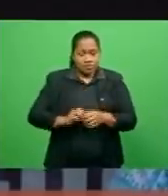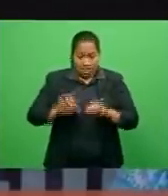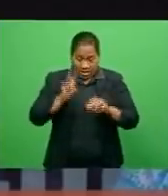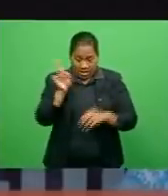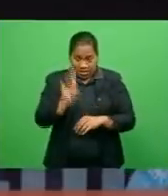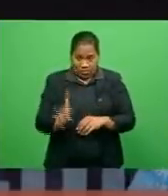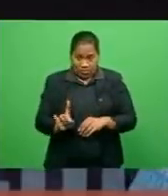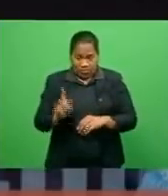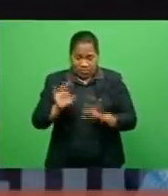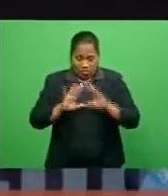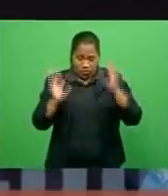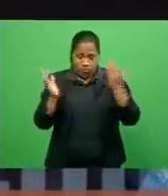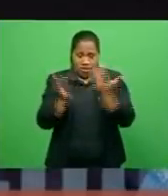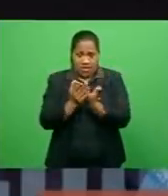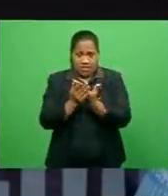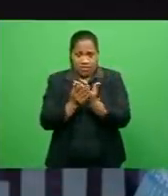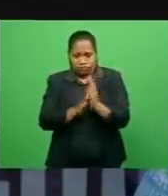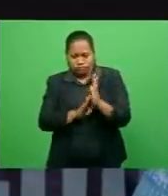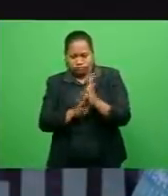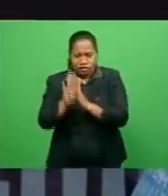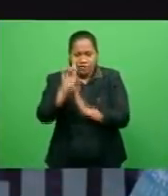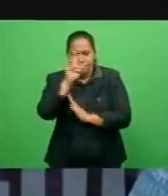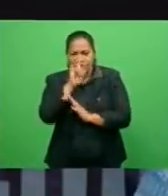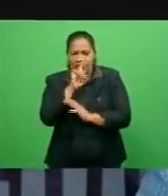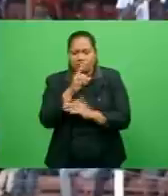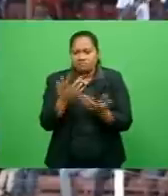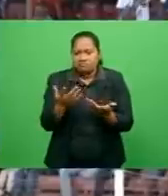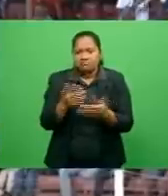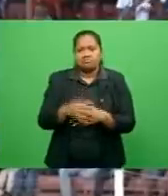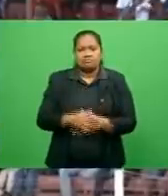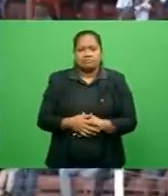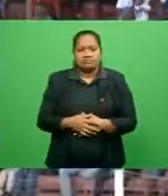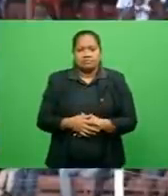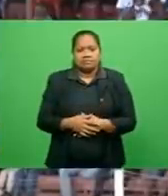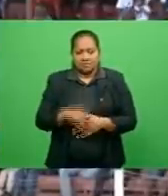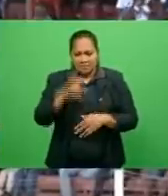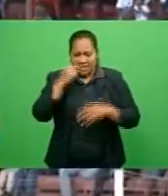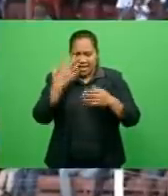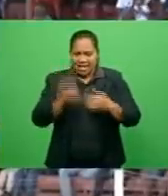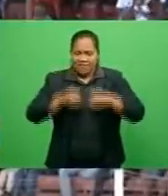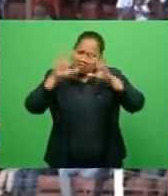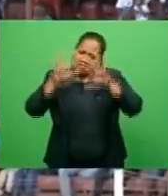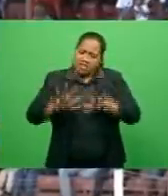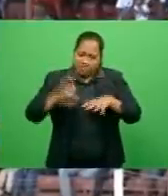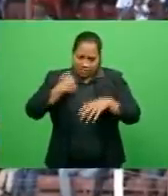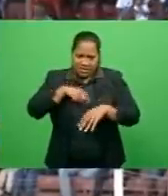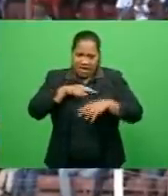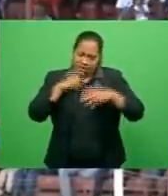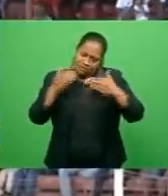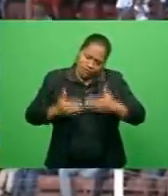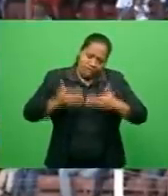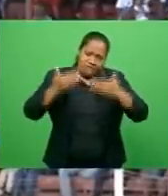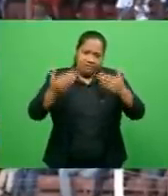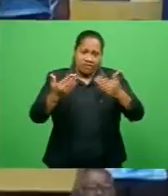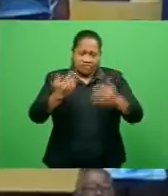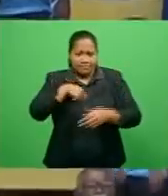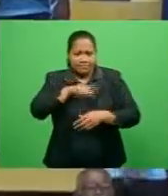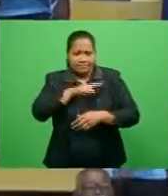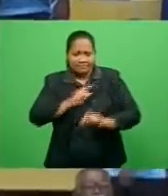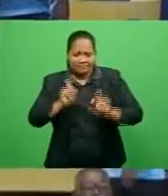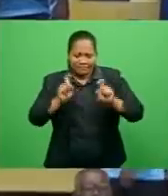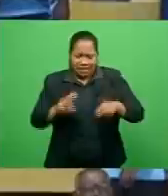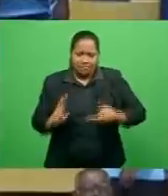of people. We count our blessings and we shall keep moving forward. Let us stay